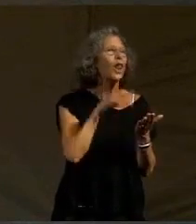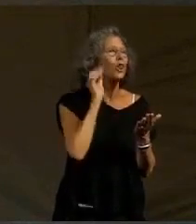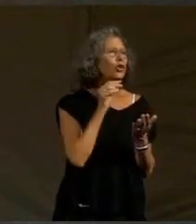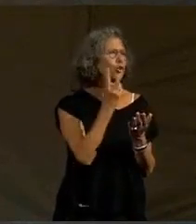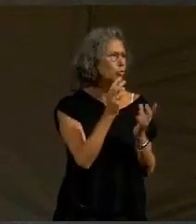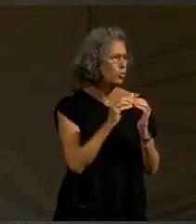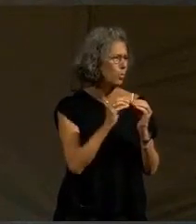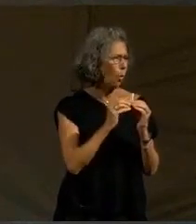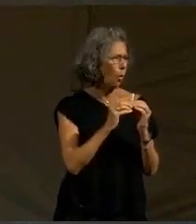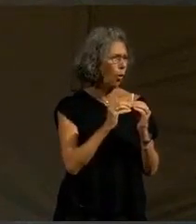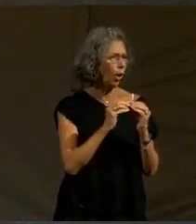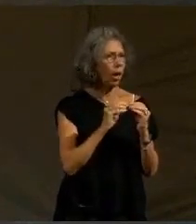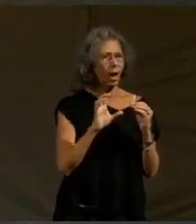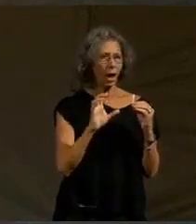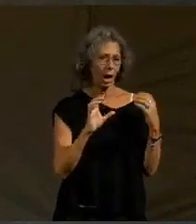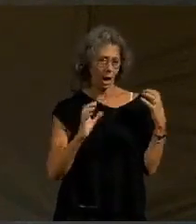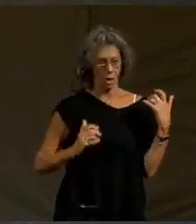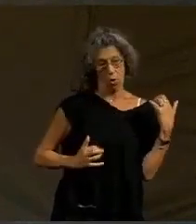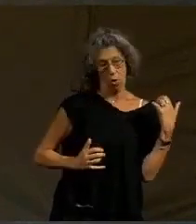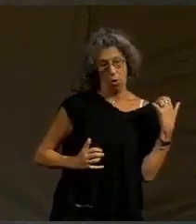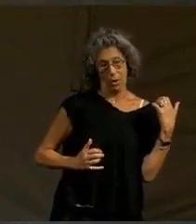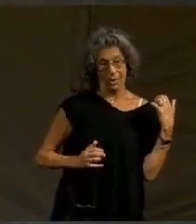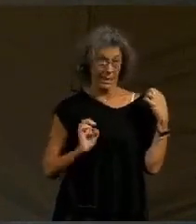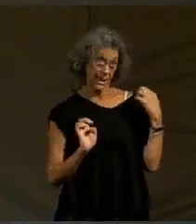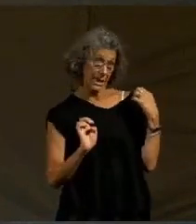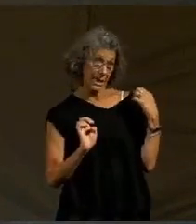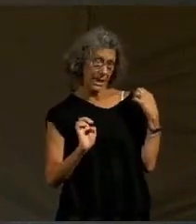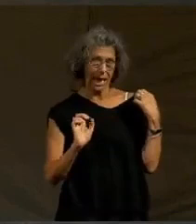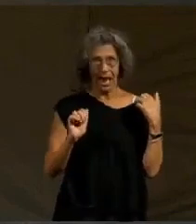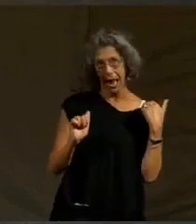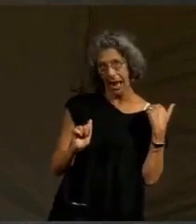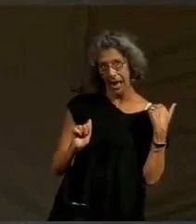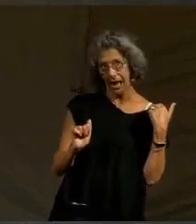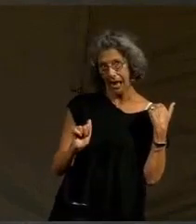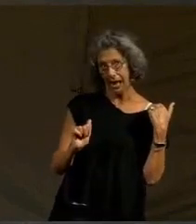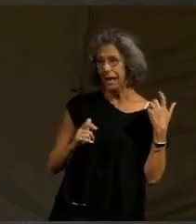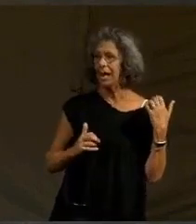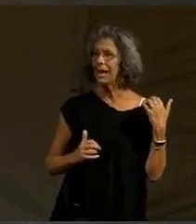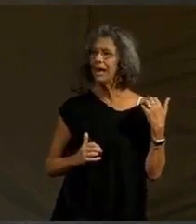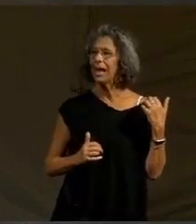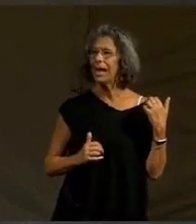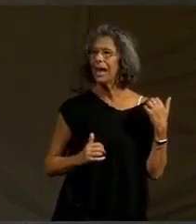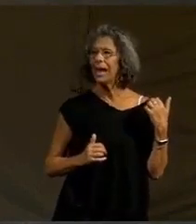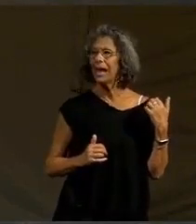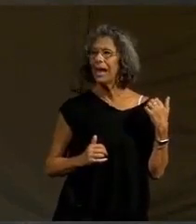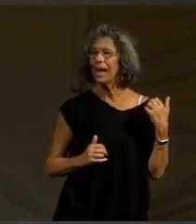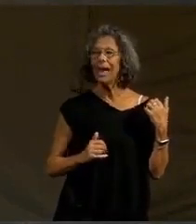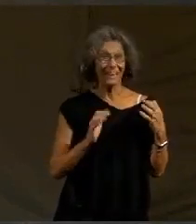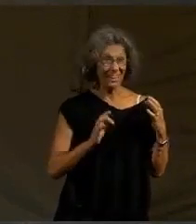the E, and I learned the A. And I found that if you did it right, you could do this.